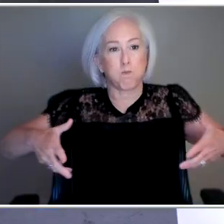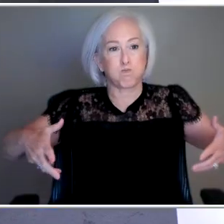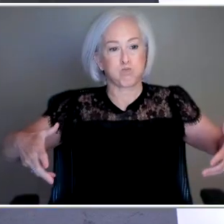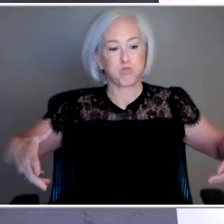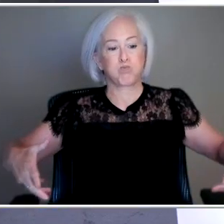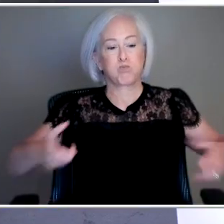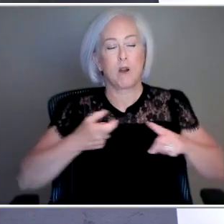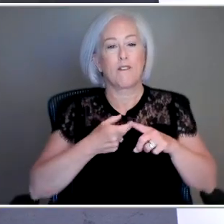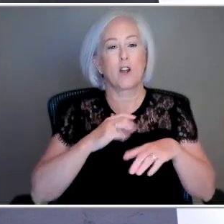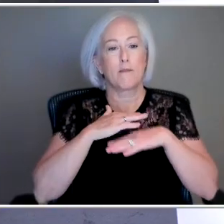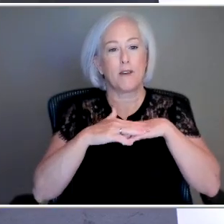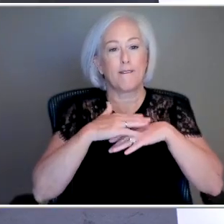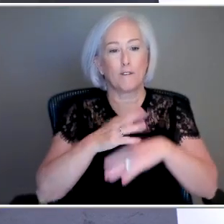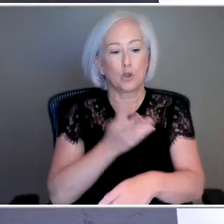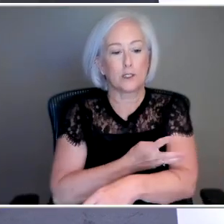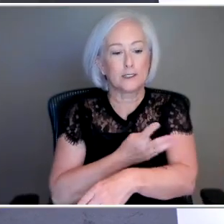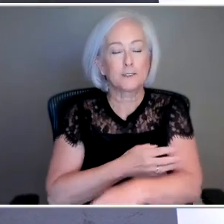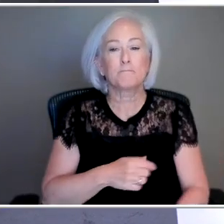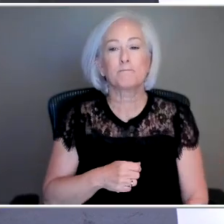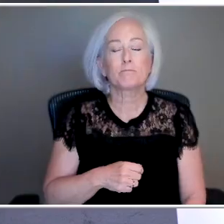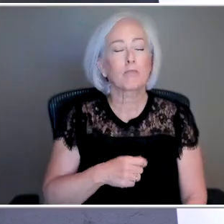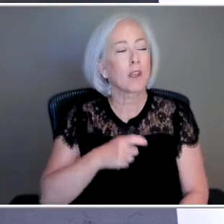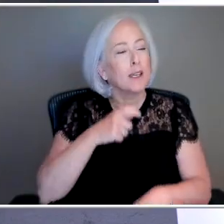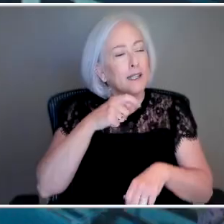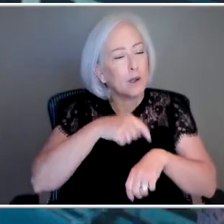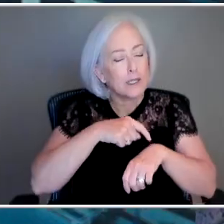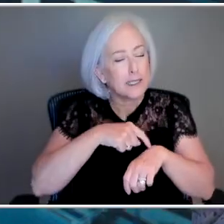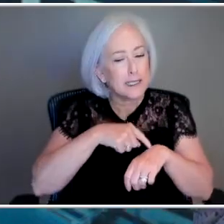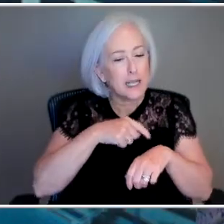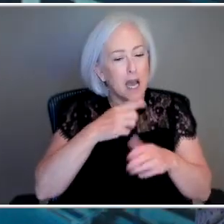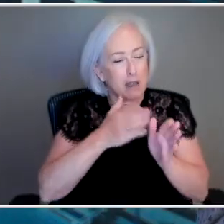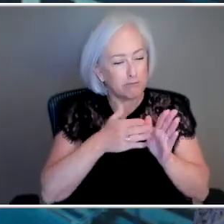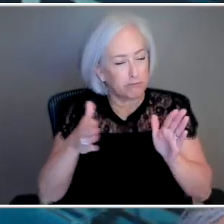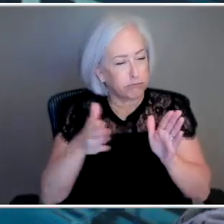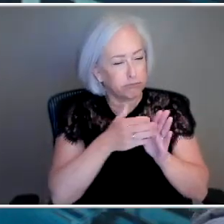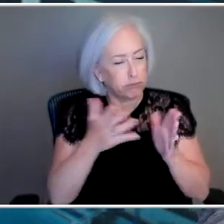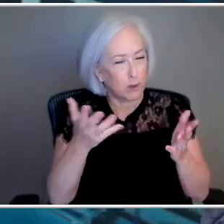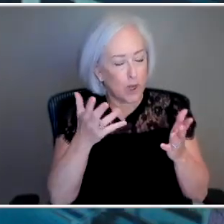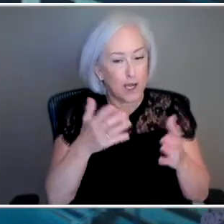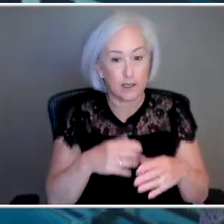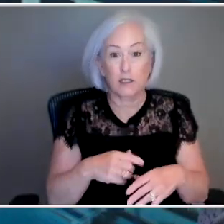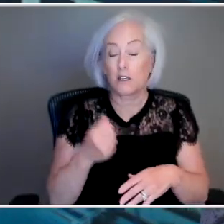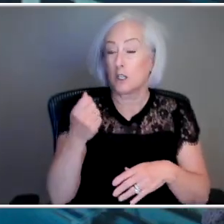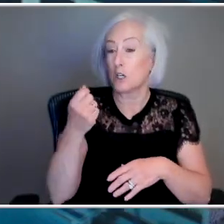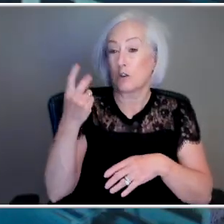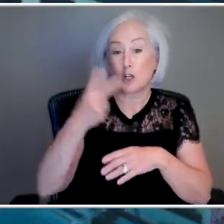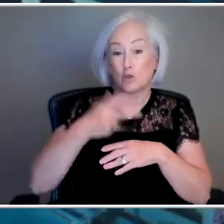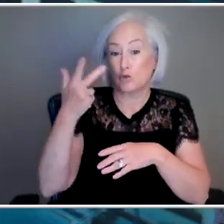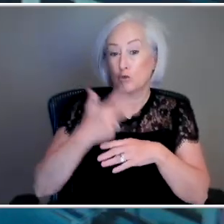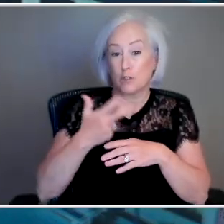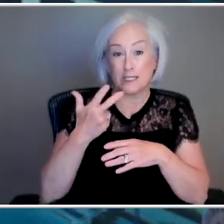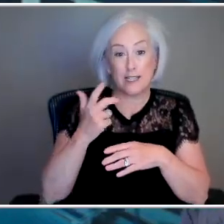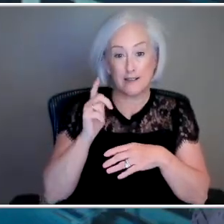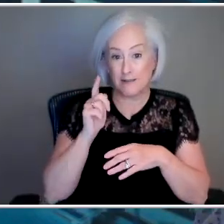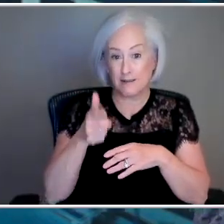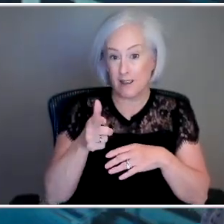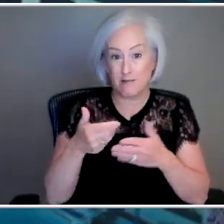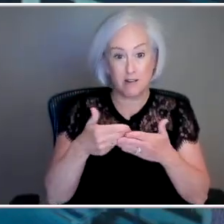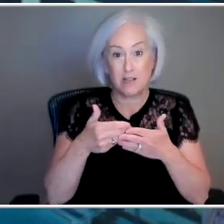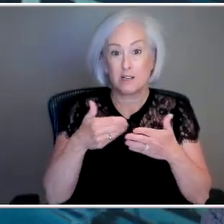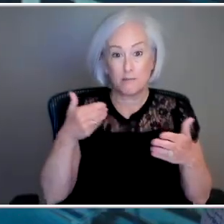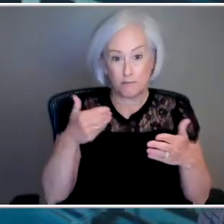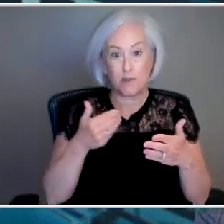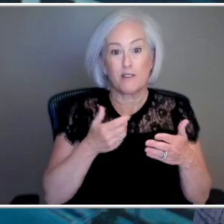frame happening right now? Is this? This was it within a couple of days that he was there. This was even before he had gotten intubated. He just